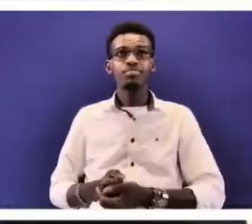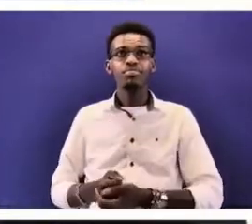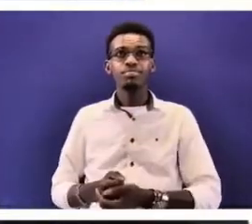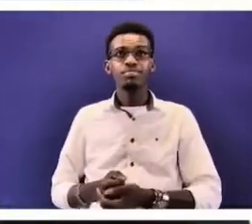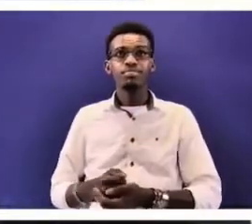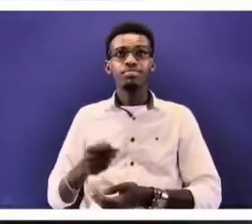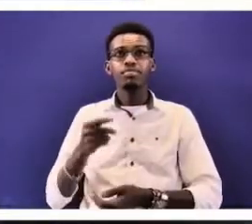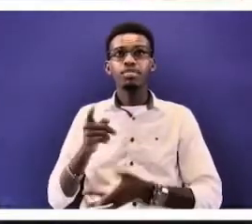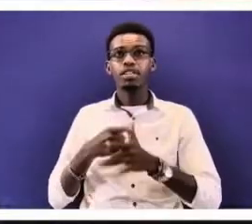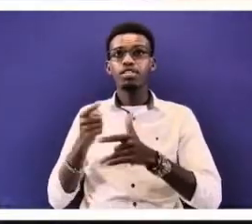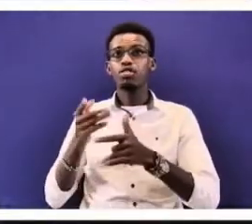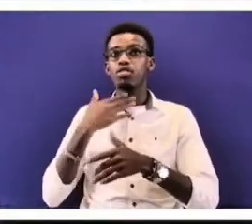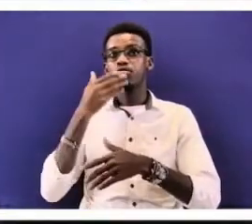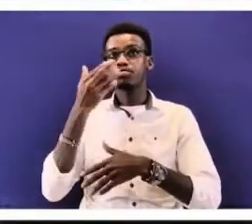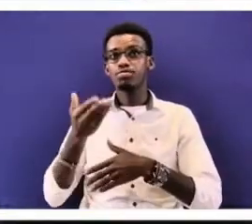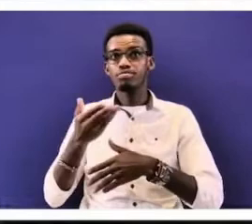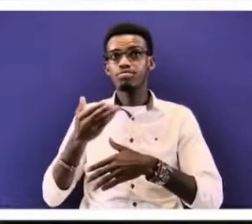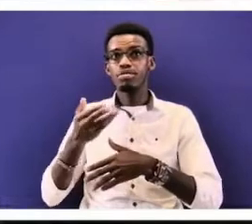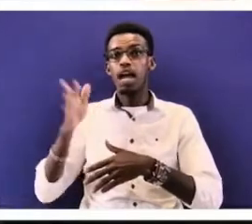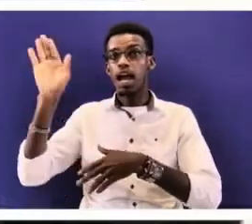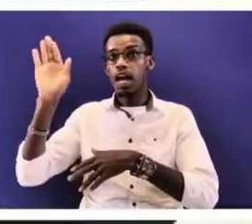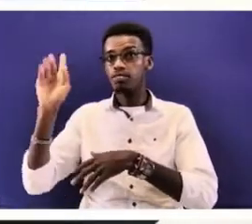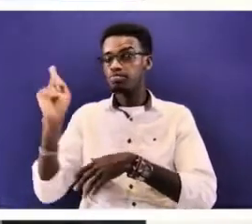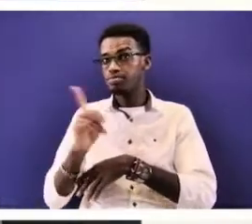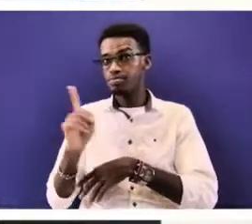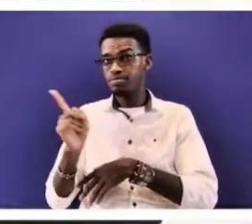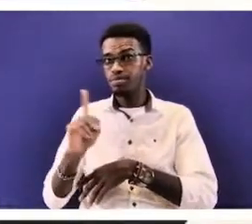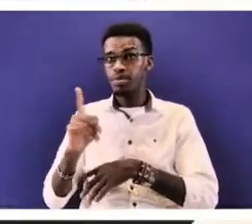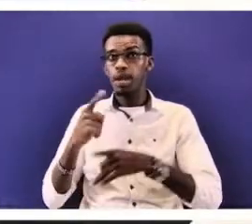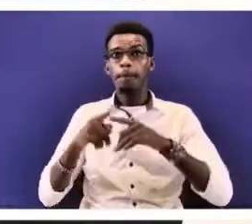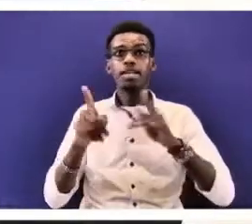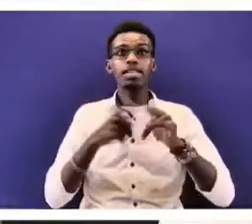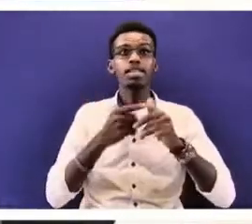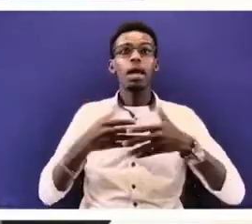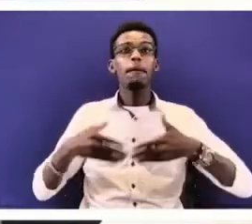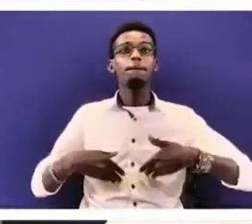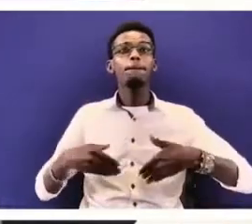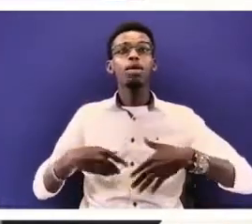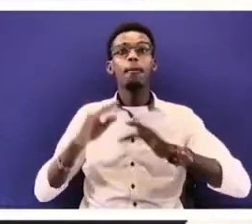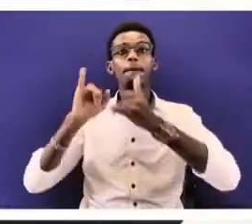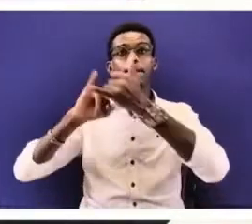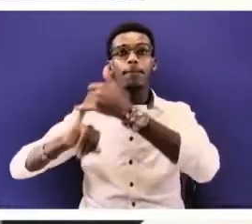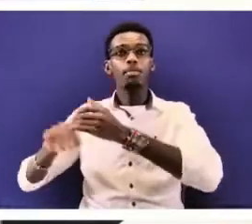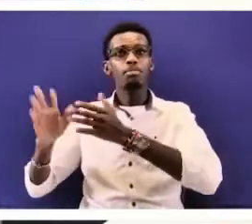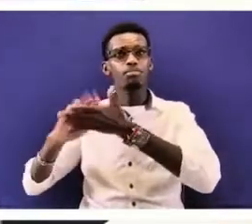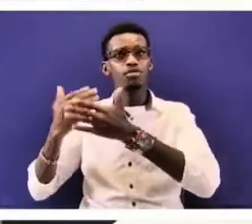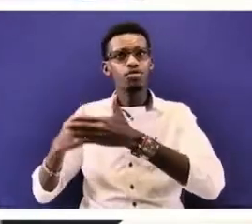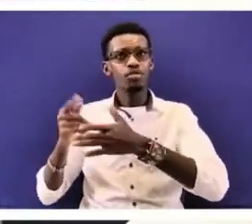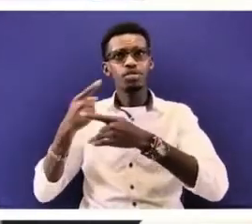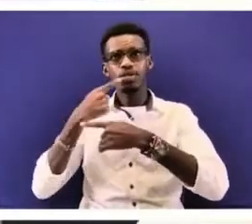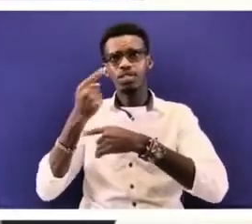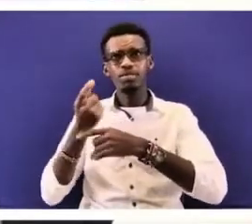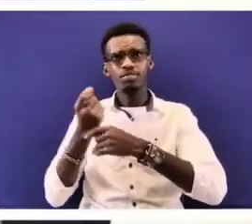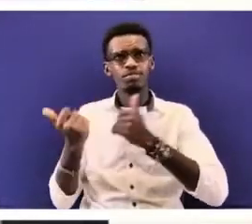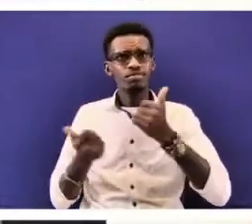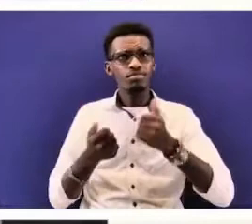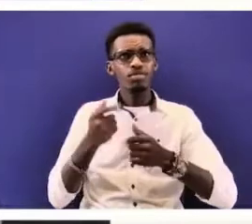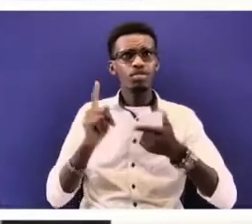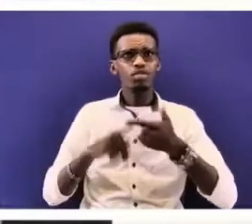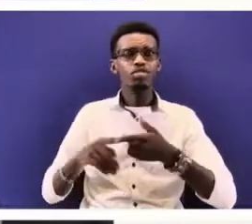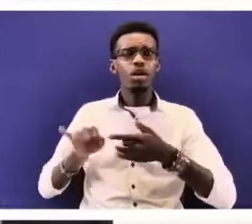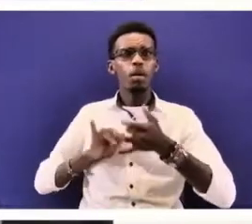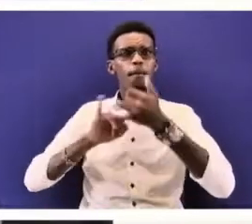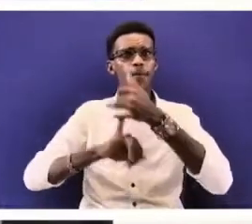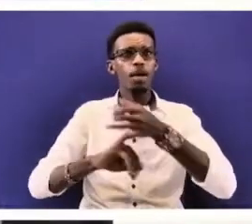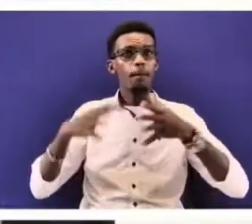And I won't even ask you to raise your hand. But young people who are not married, just indulge me for a few minutes as I speak to the married people